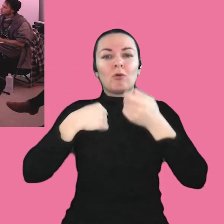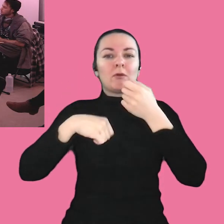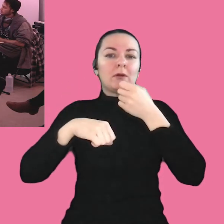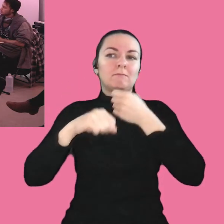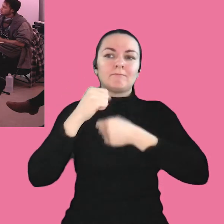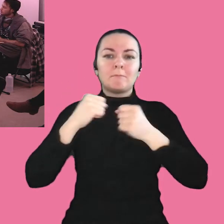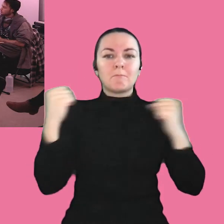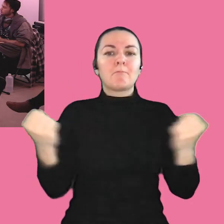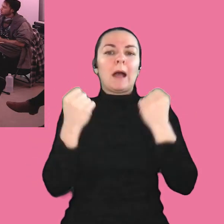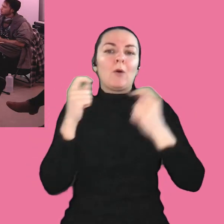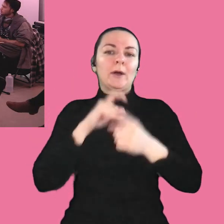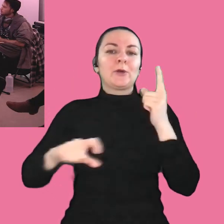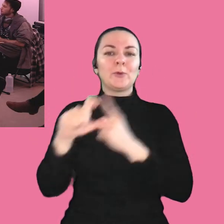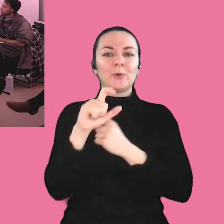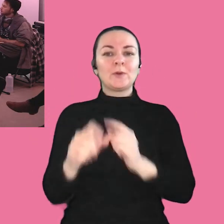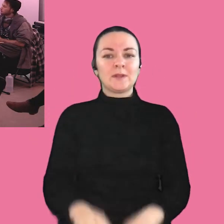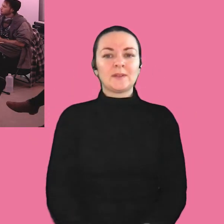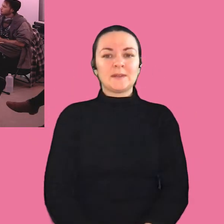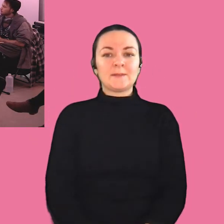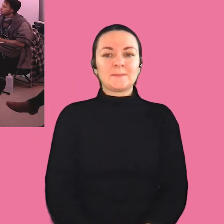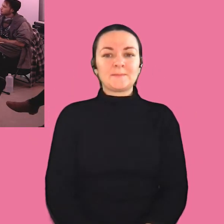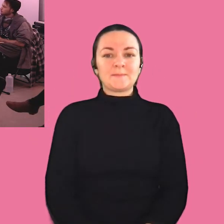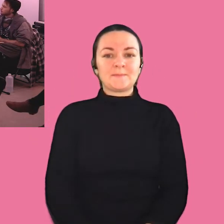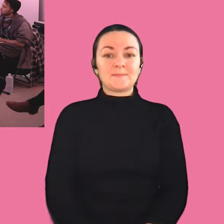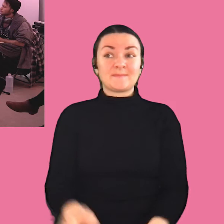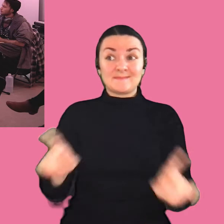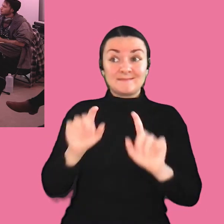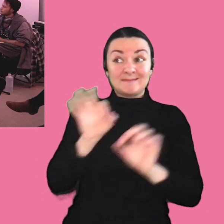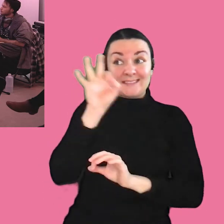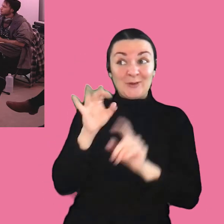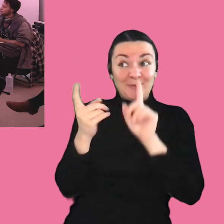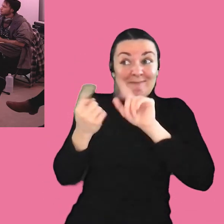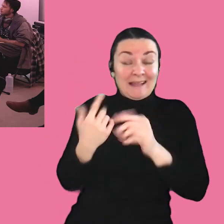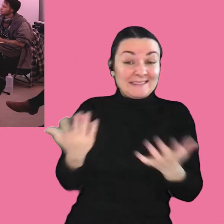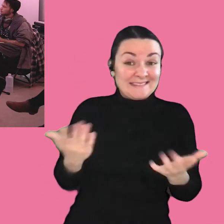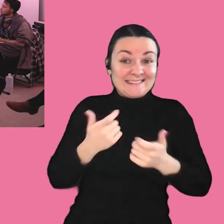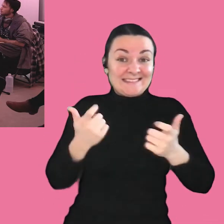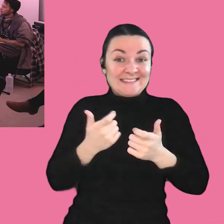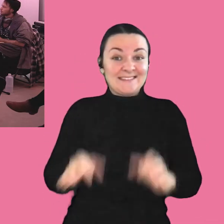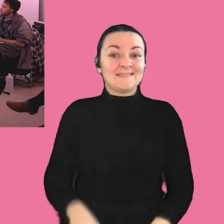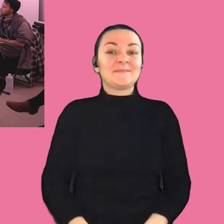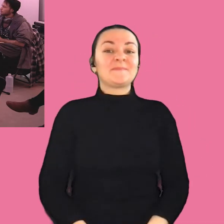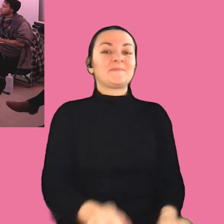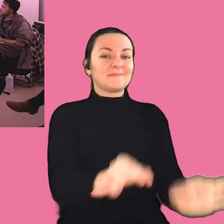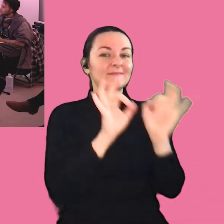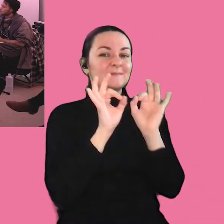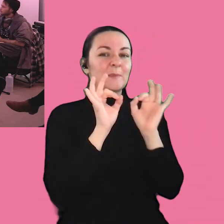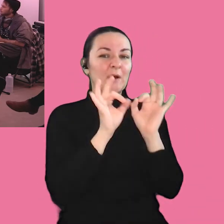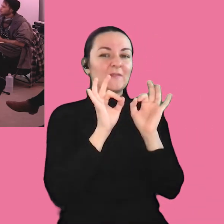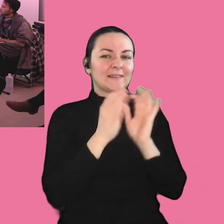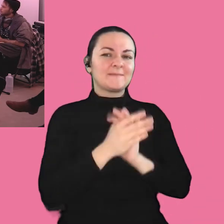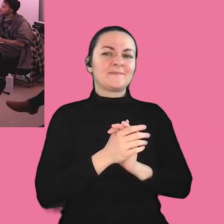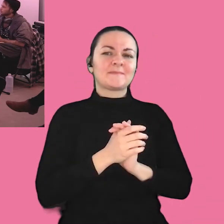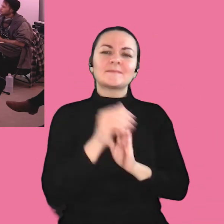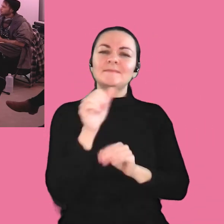so much here to work with, and that already exists. And it's, I think sometimes it